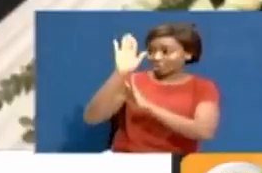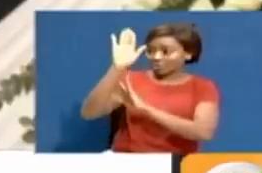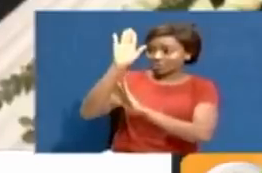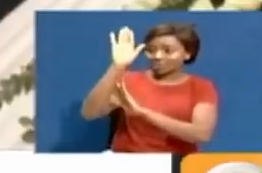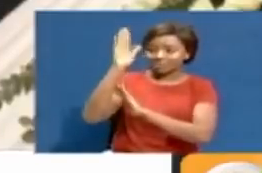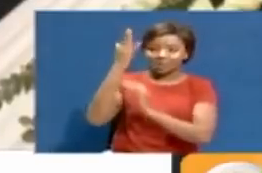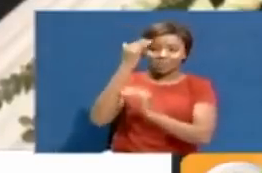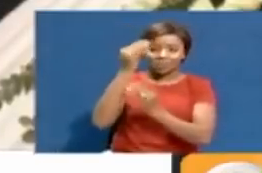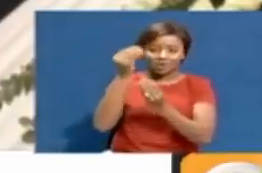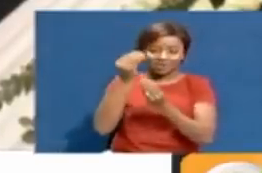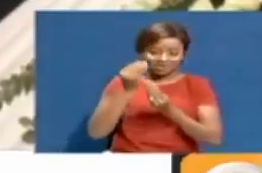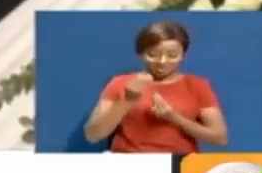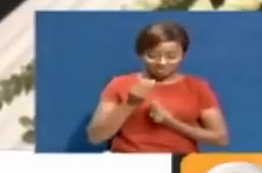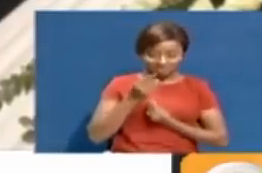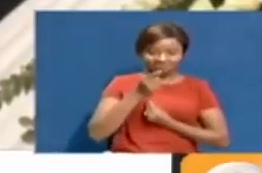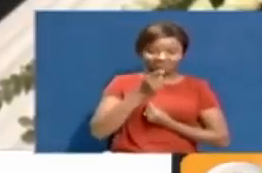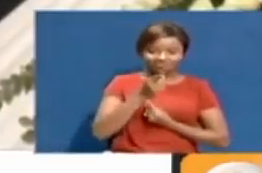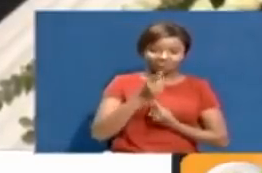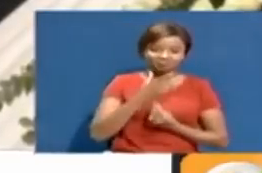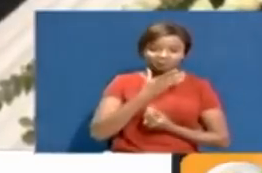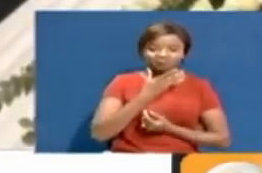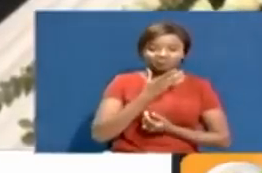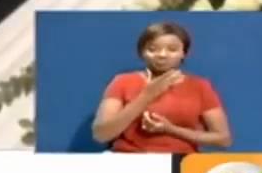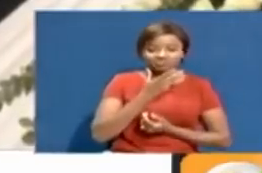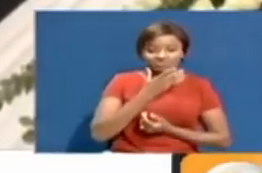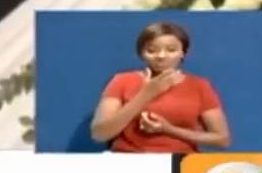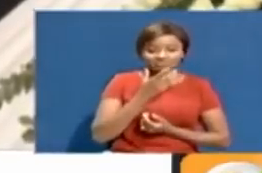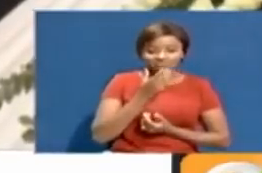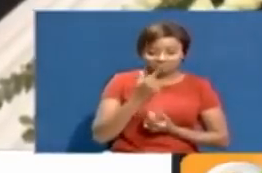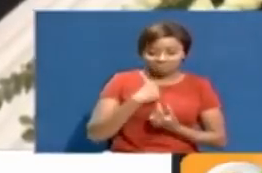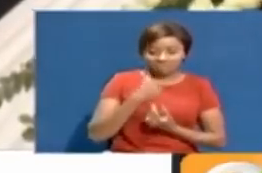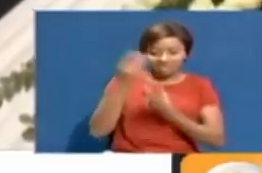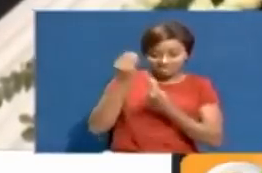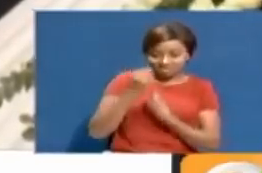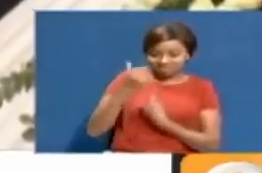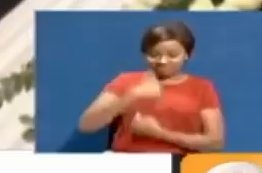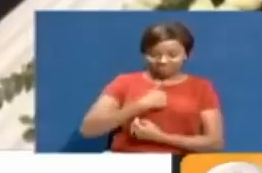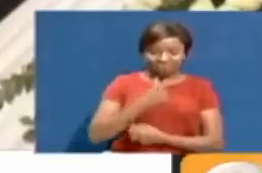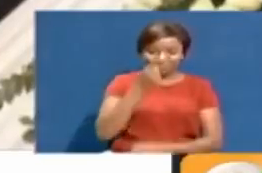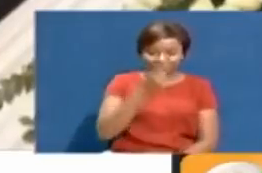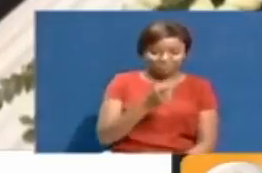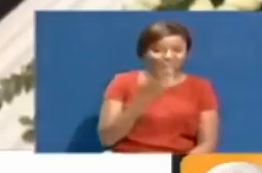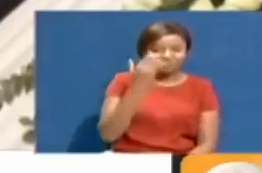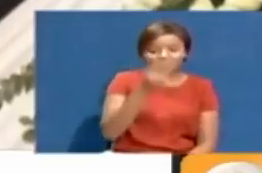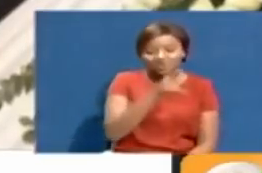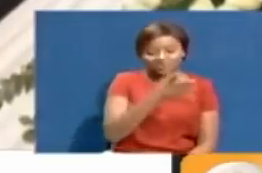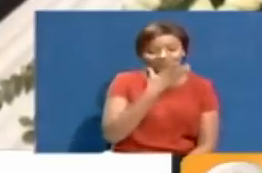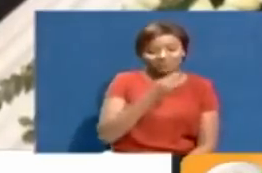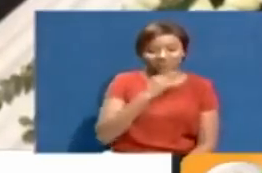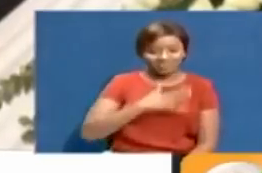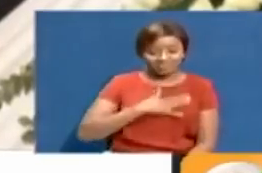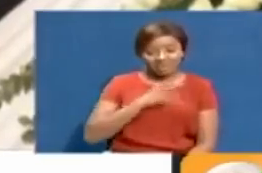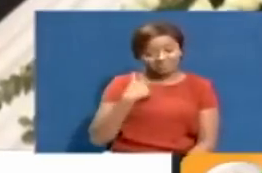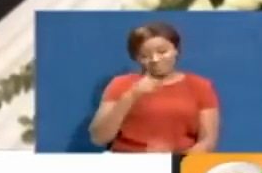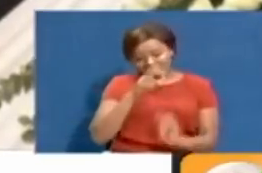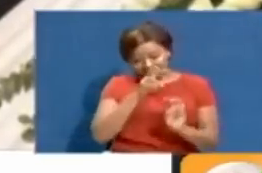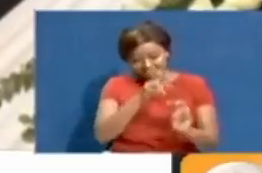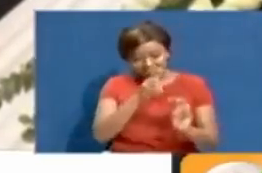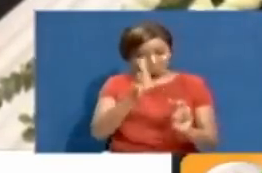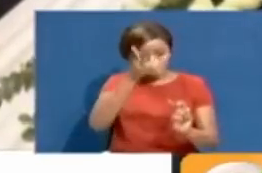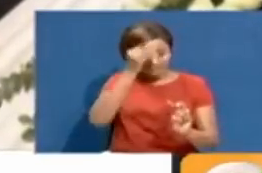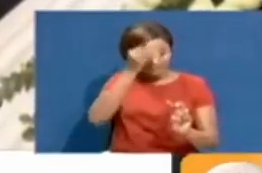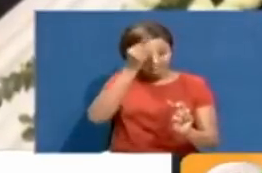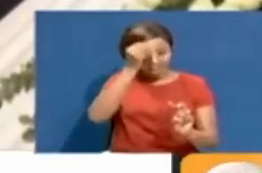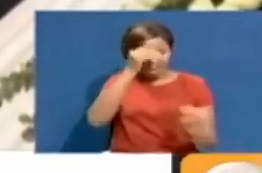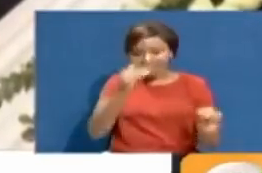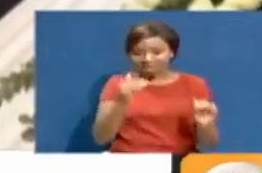given you to me as my father. From you, I have learned much.